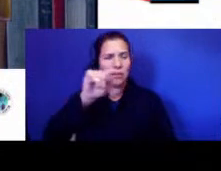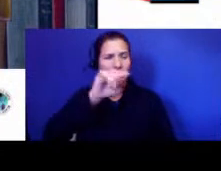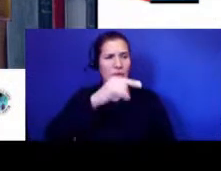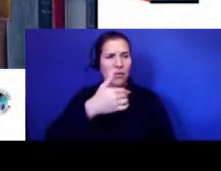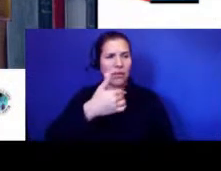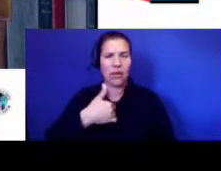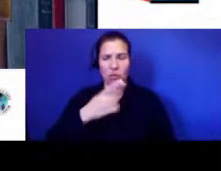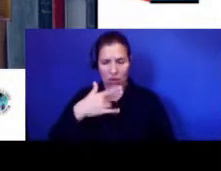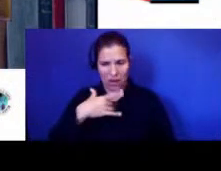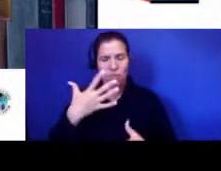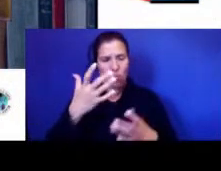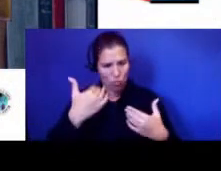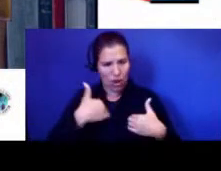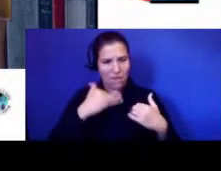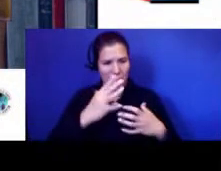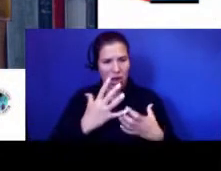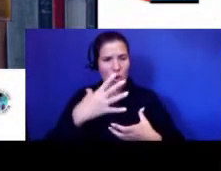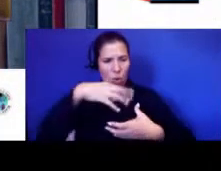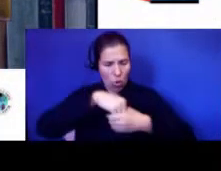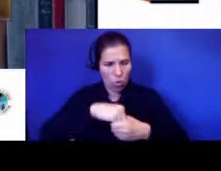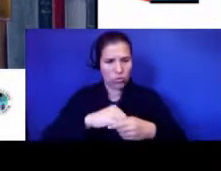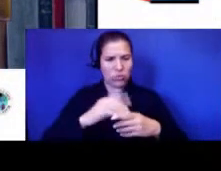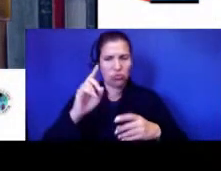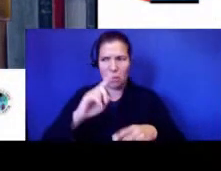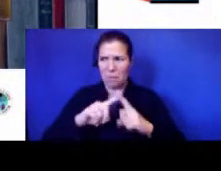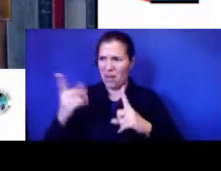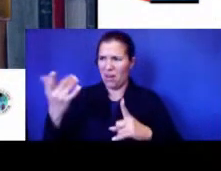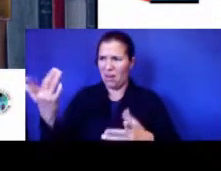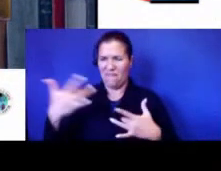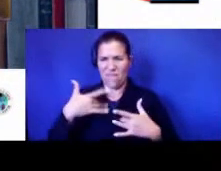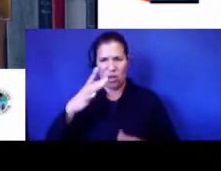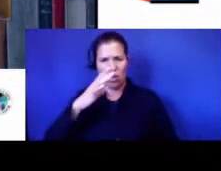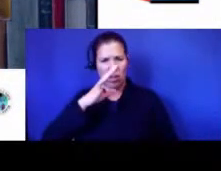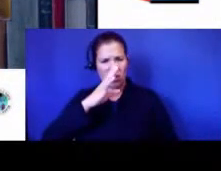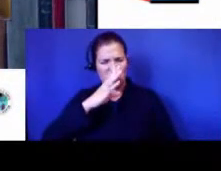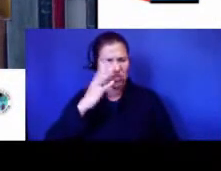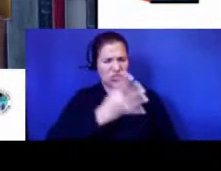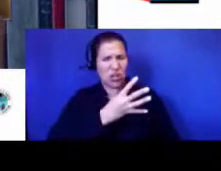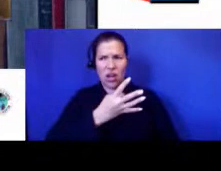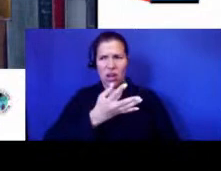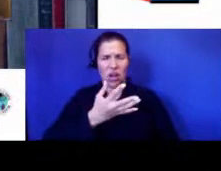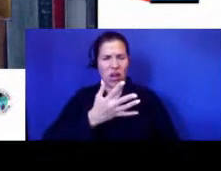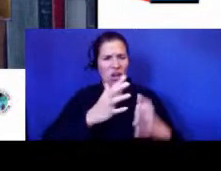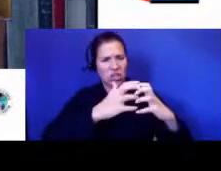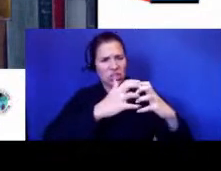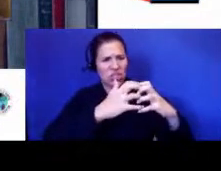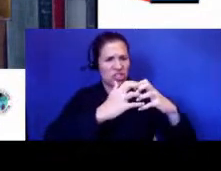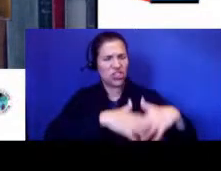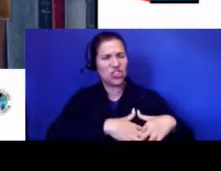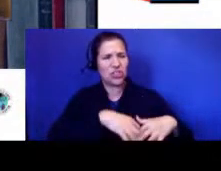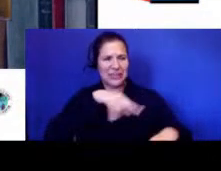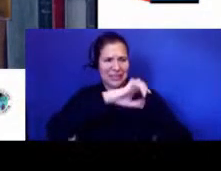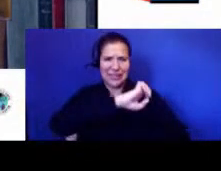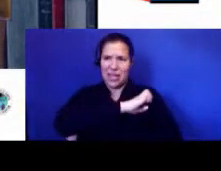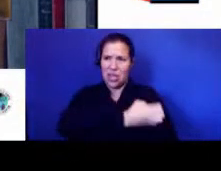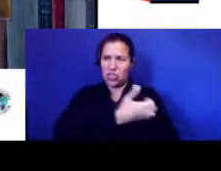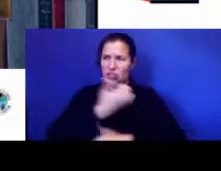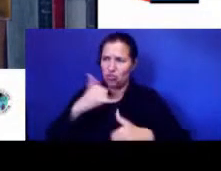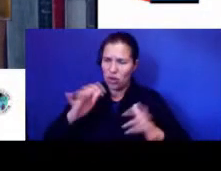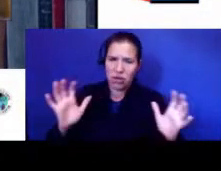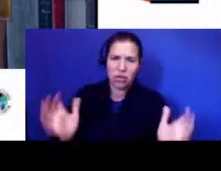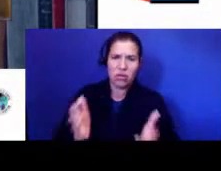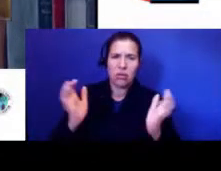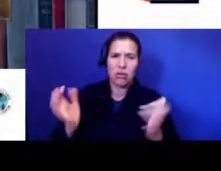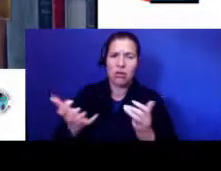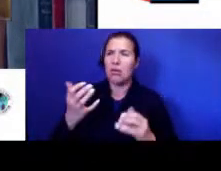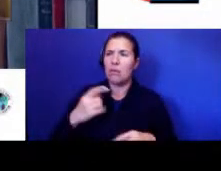inclusive democracy resulted in a backlash. They attempted to dismantle this energy. Now, the